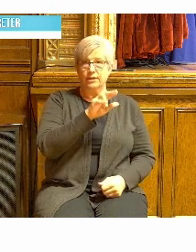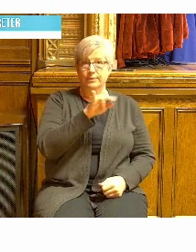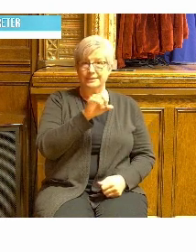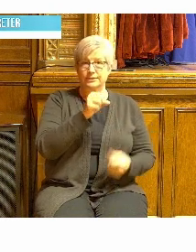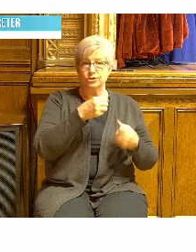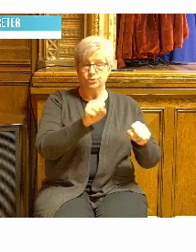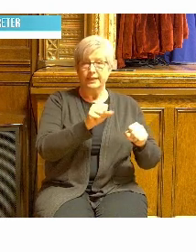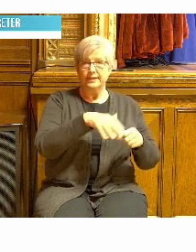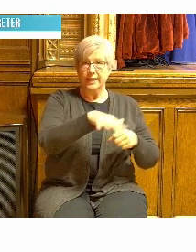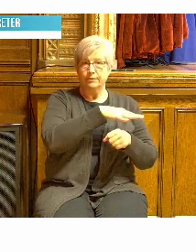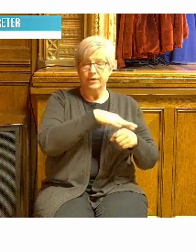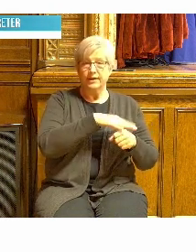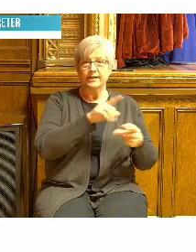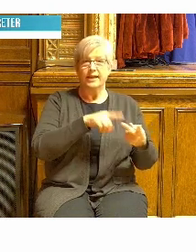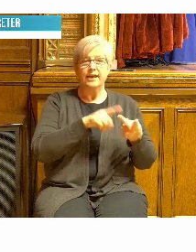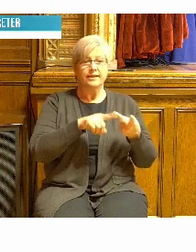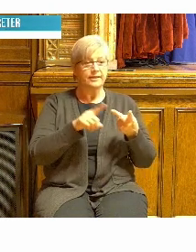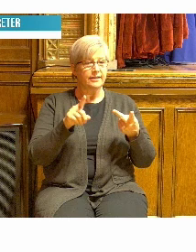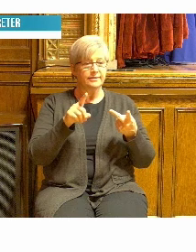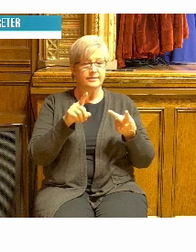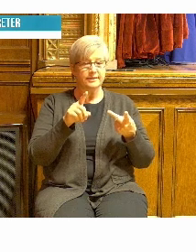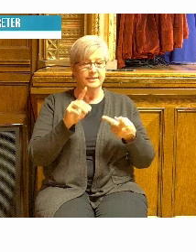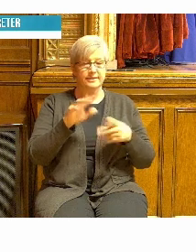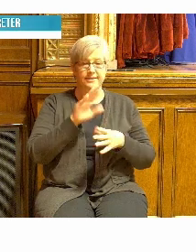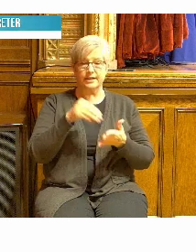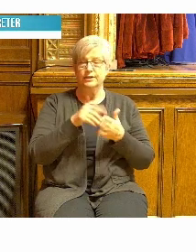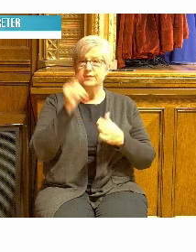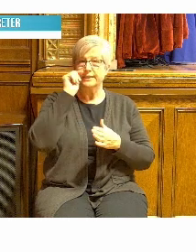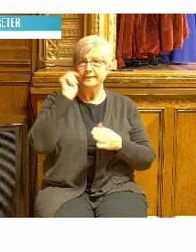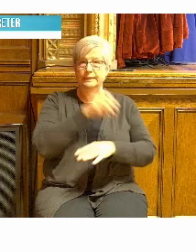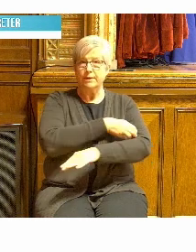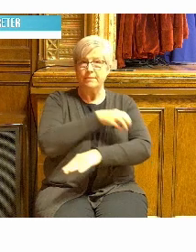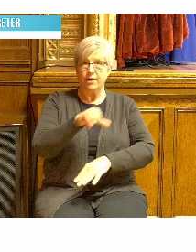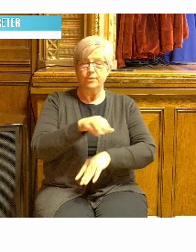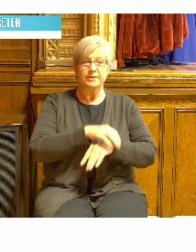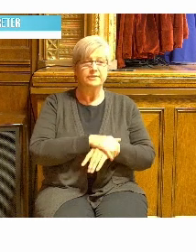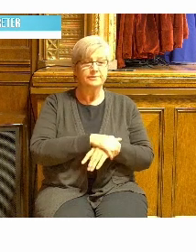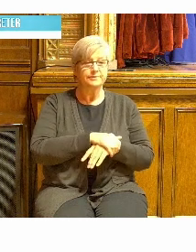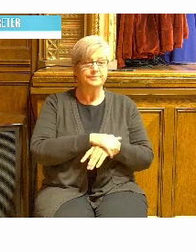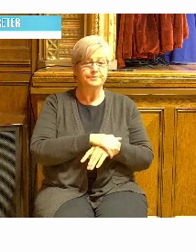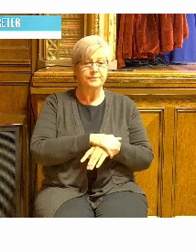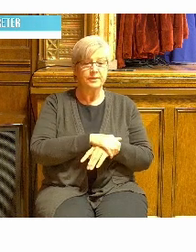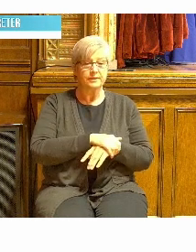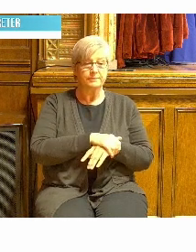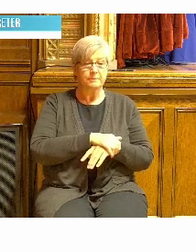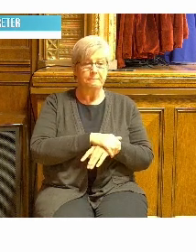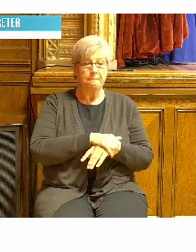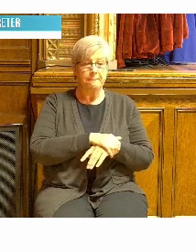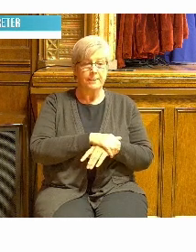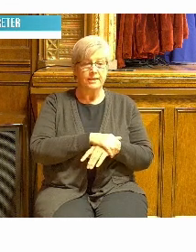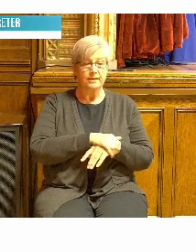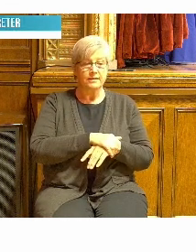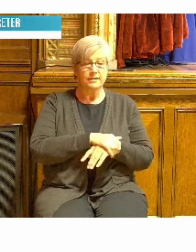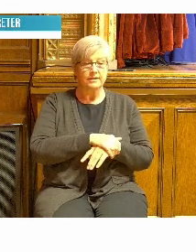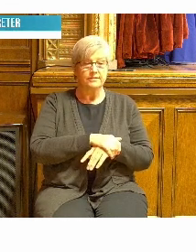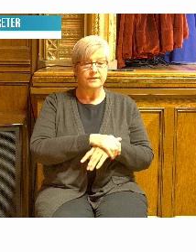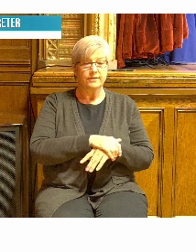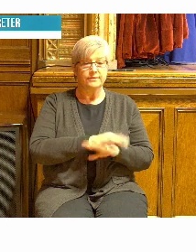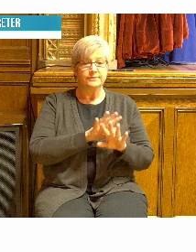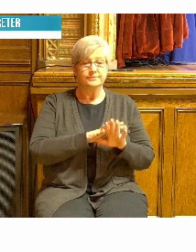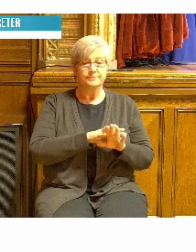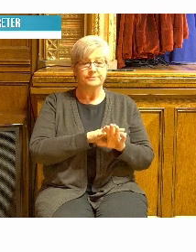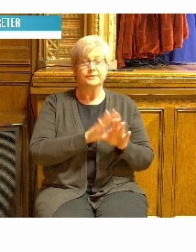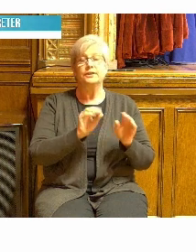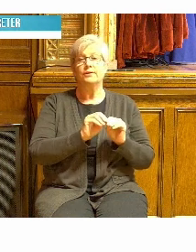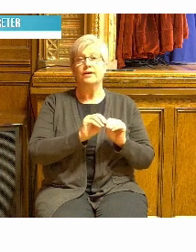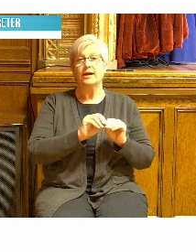and youth leaders from Center for Teen Empowerment. Obviously, the poor conditions that exist prior to urban renewal,